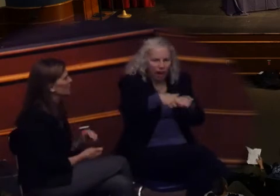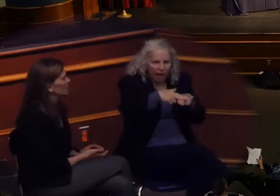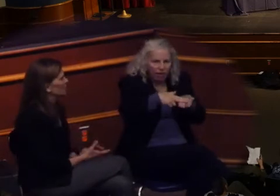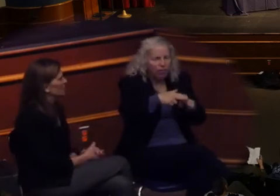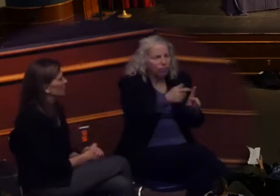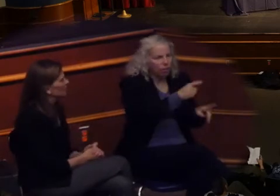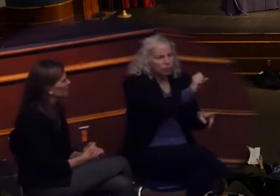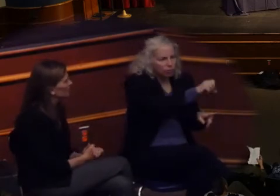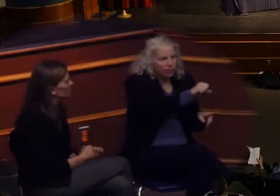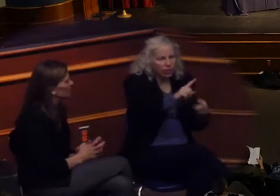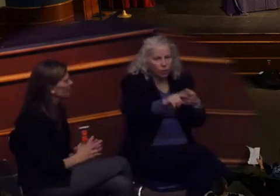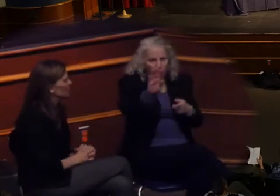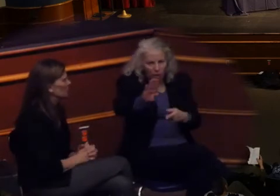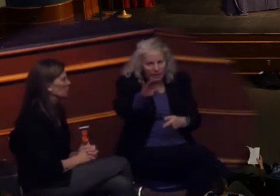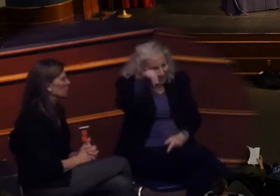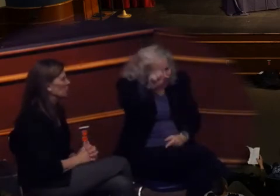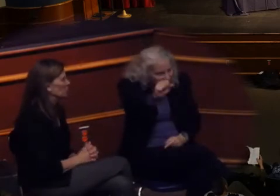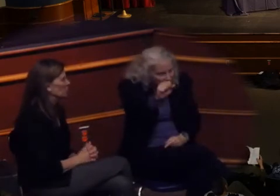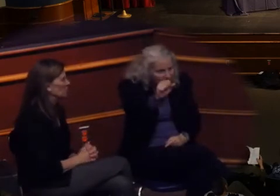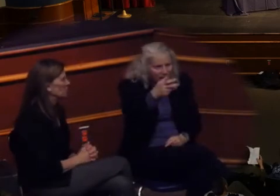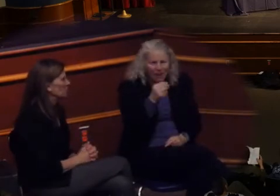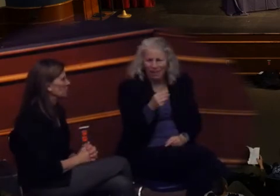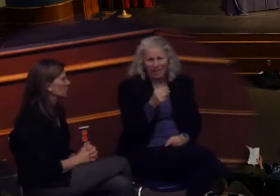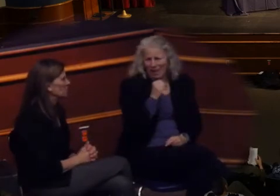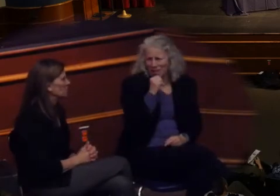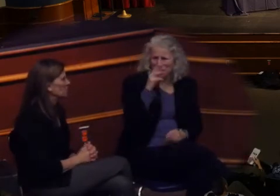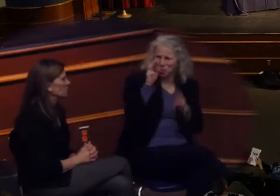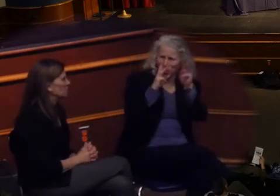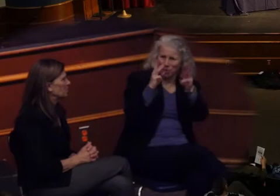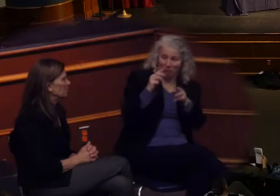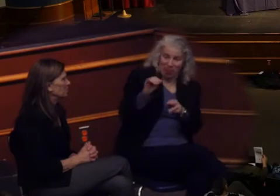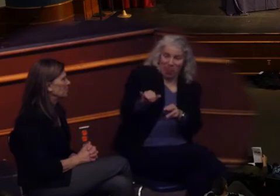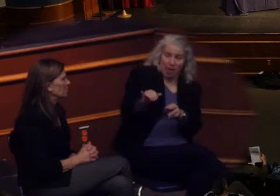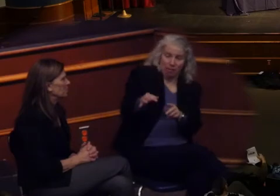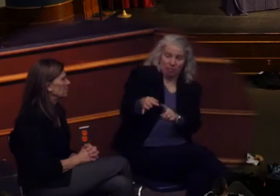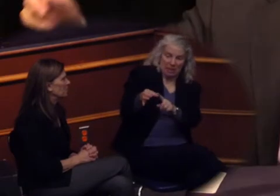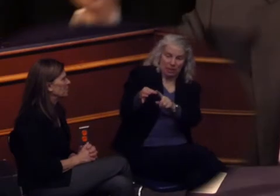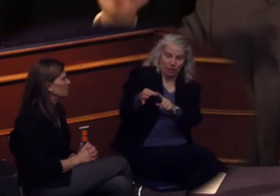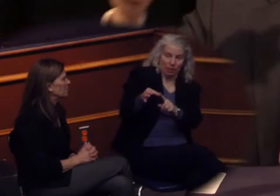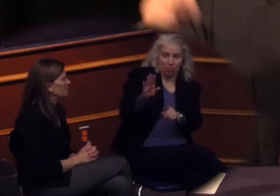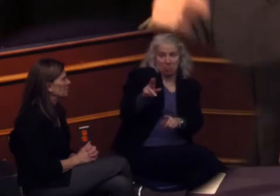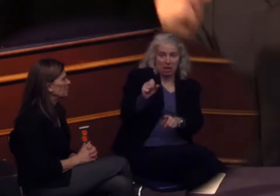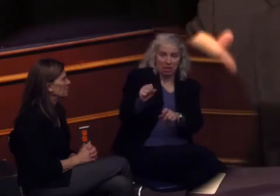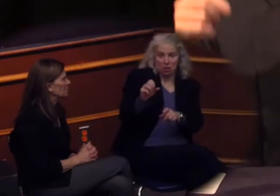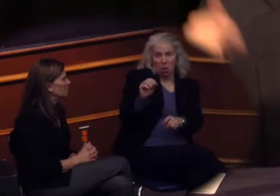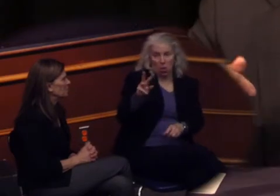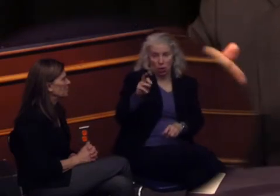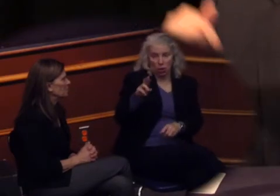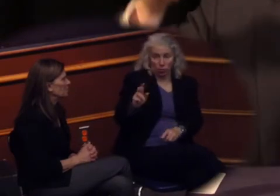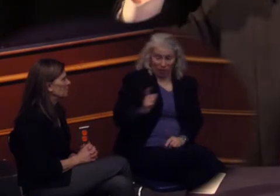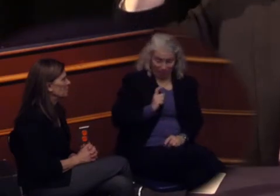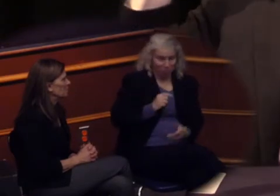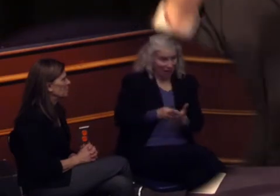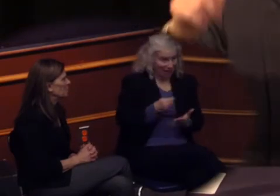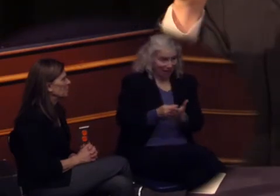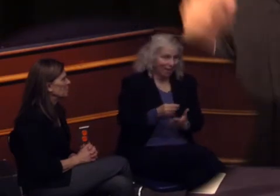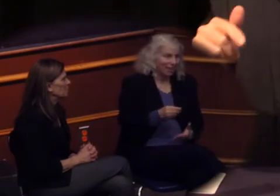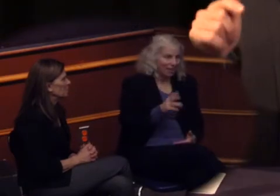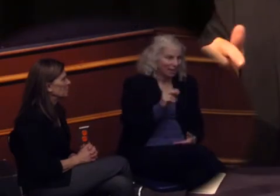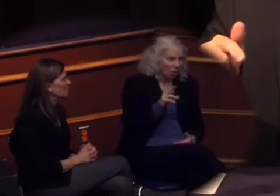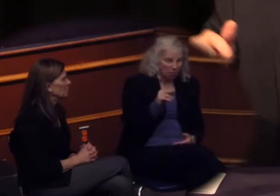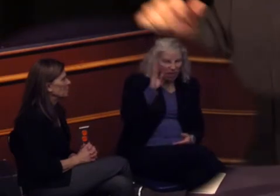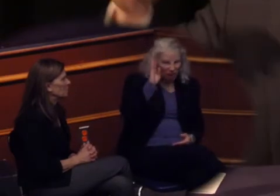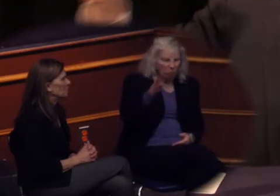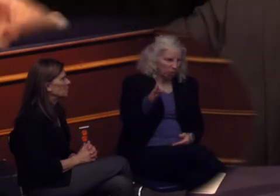And I don't think I need to worry about that particular bus company owner donating to my campaign because I've been all